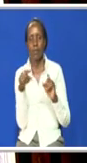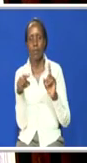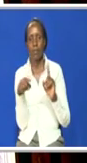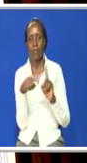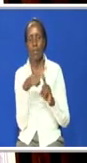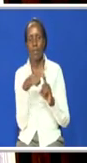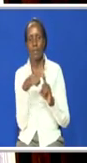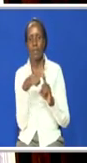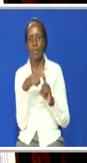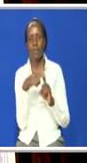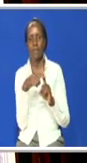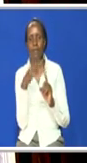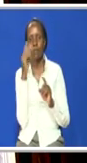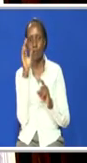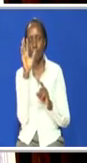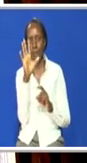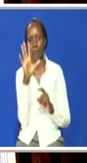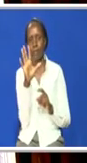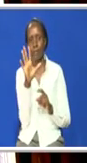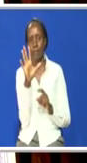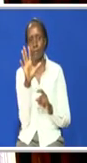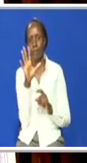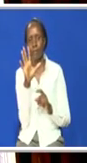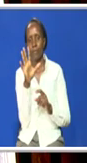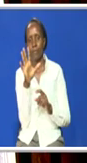plus five.